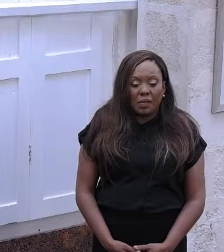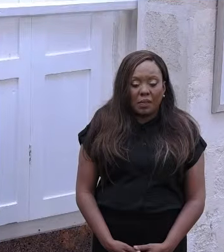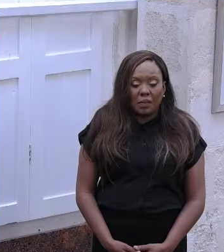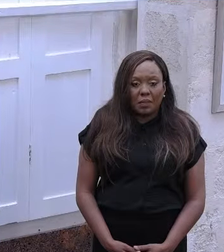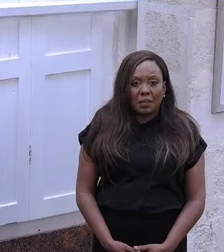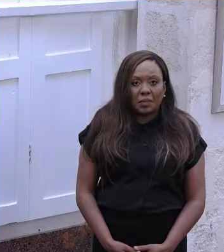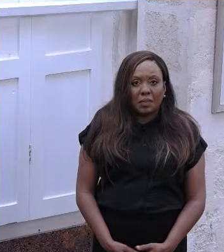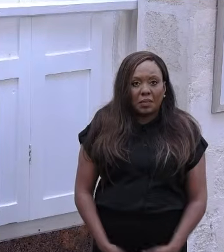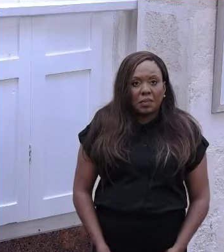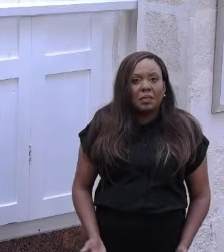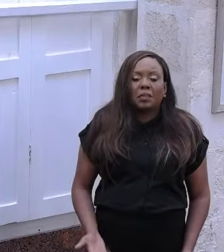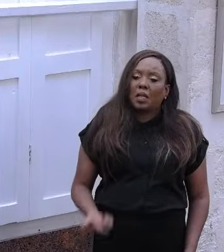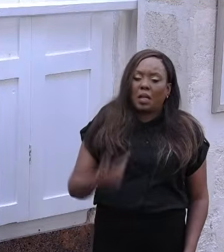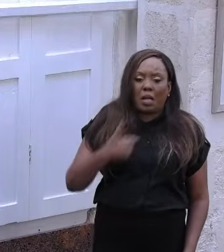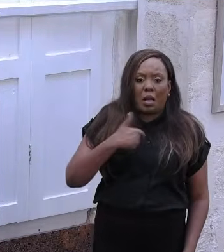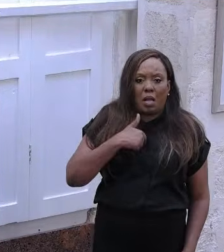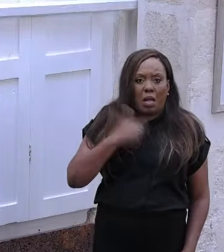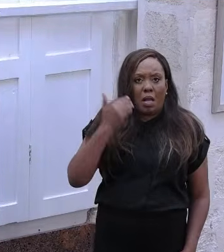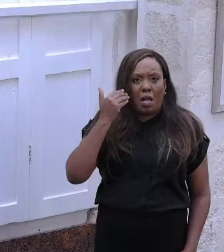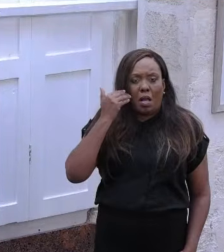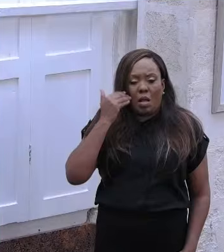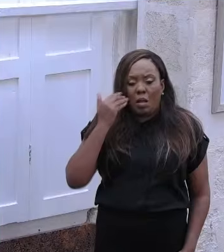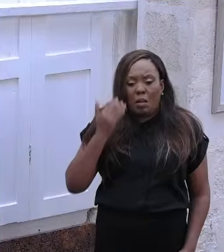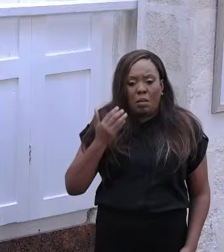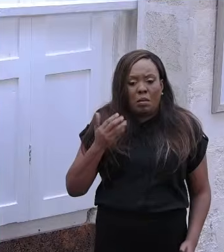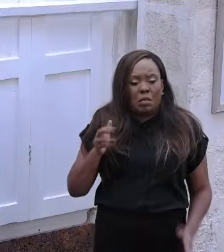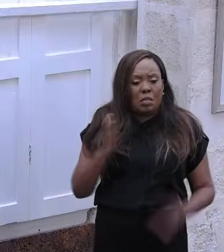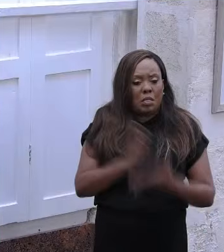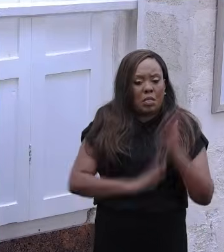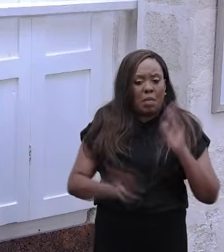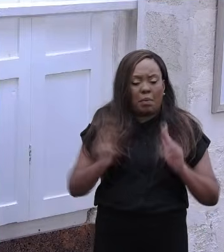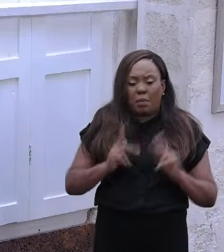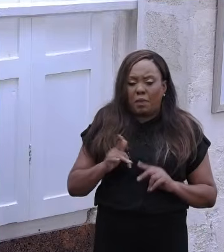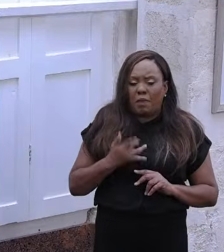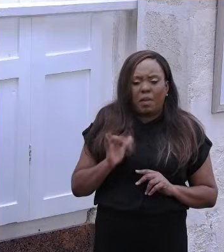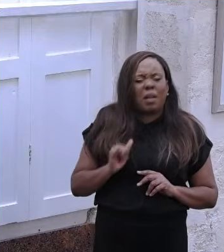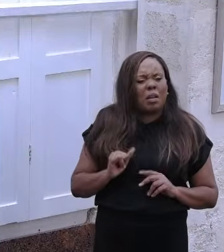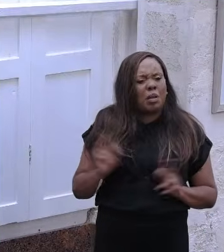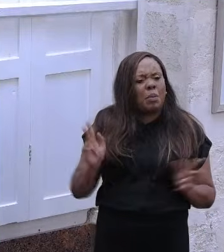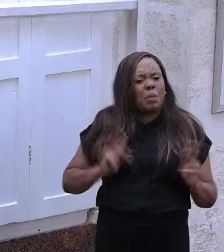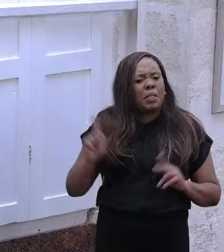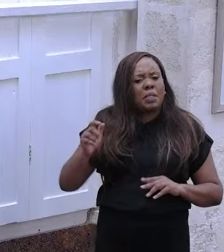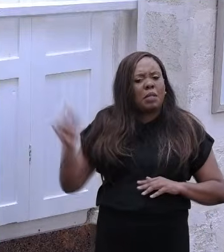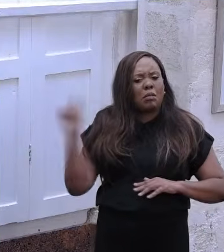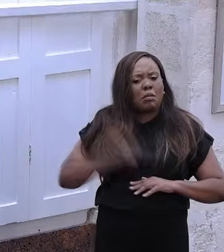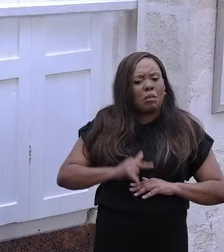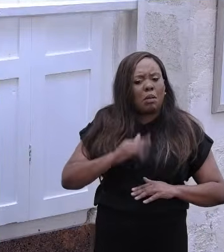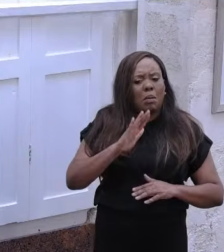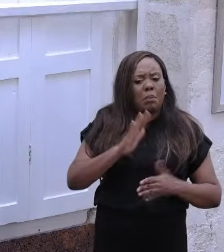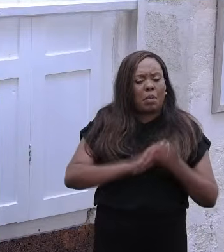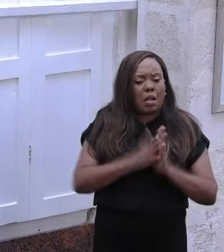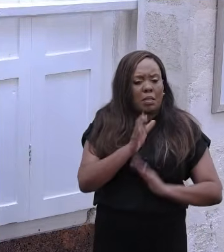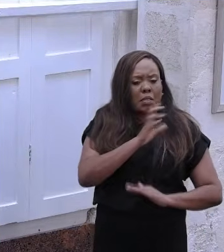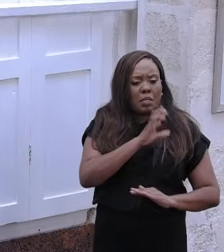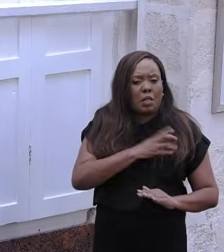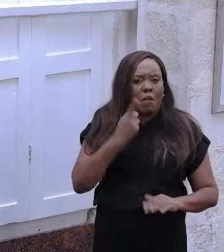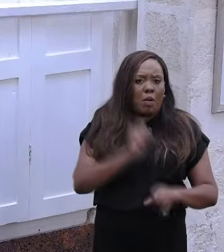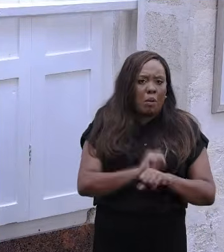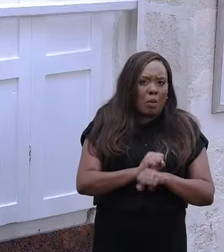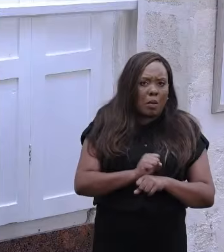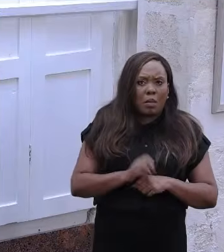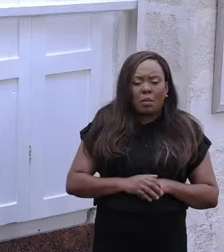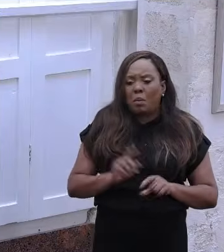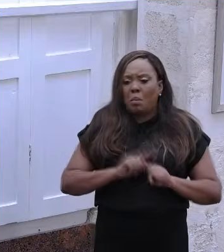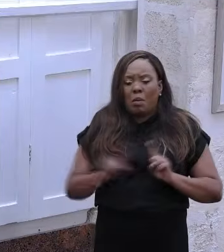work. We have the movement of some CARICOM nationals. We have the welcome stamp, which was